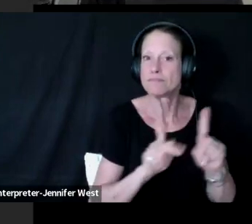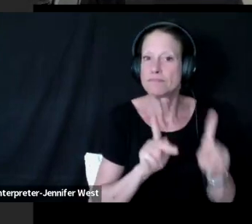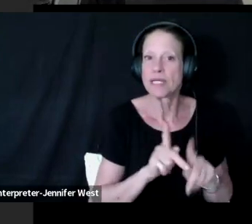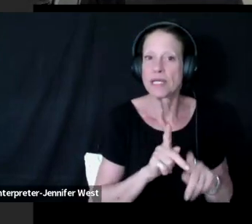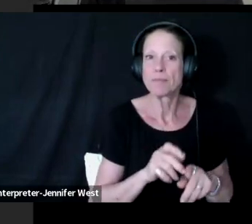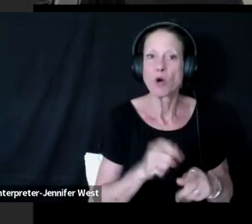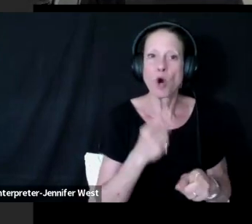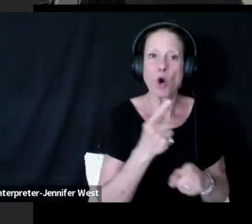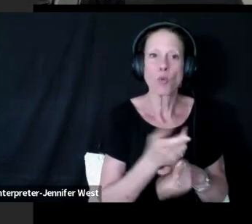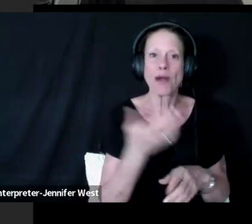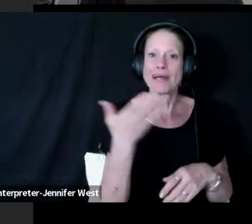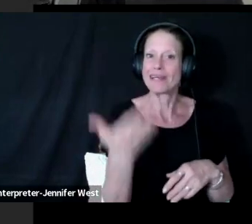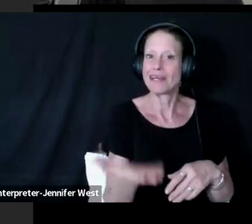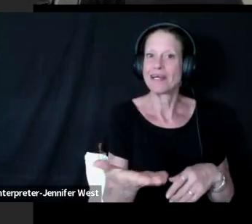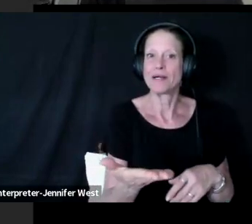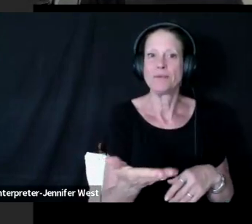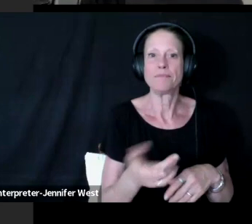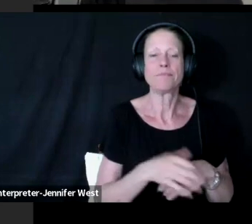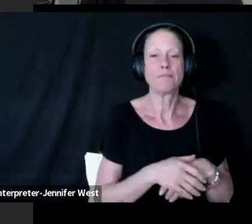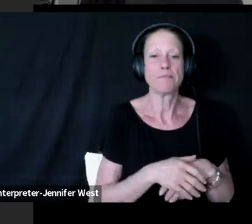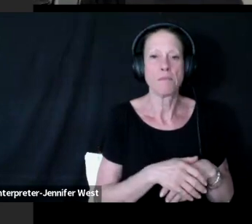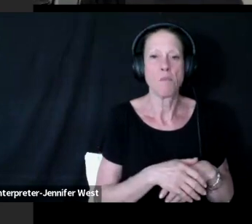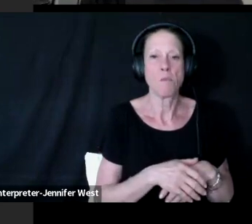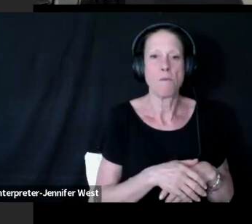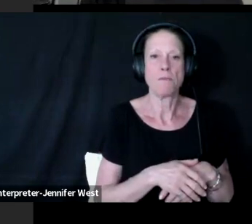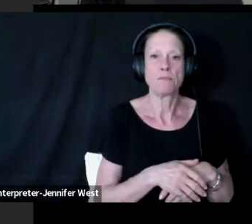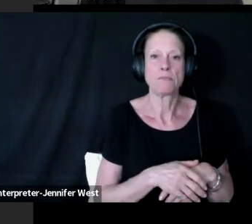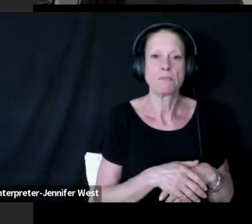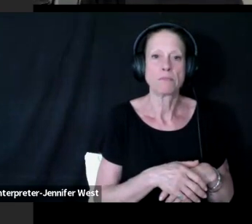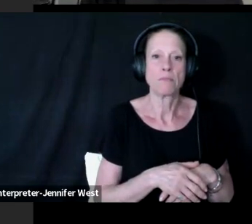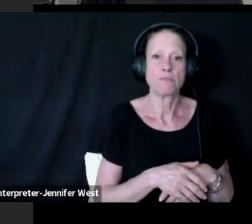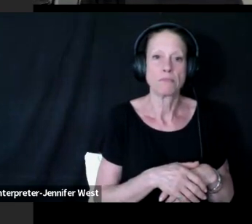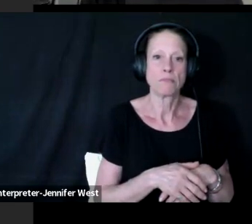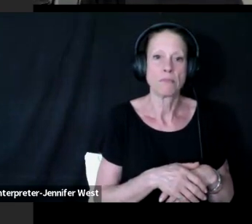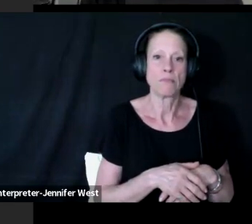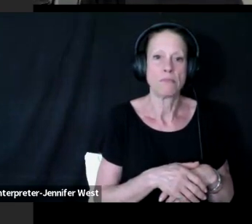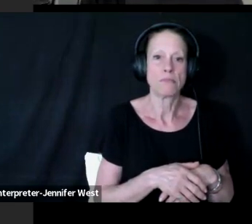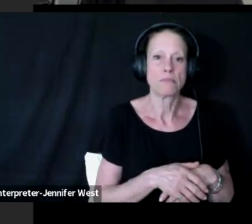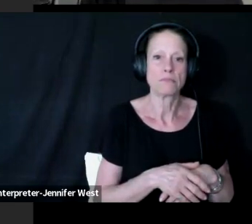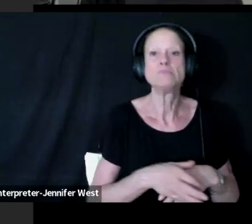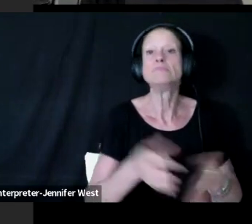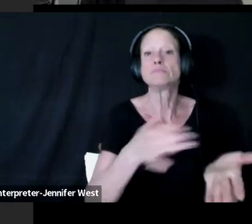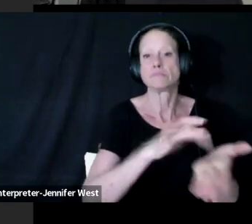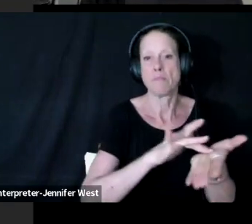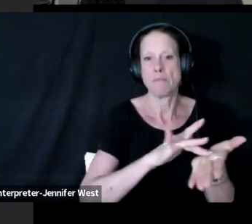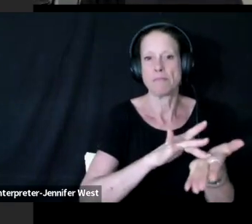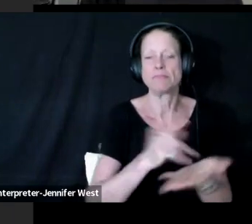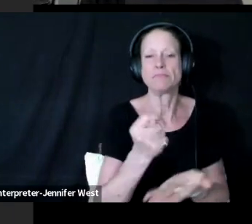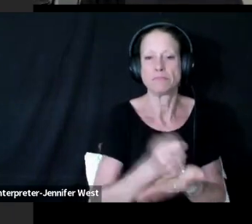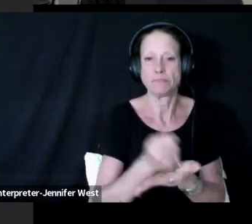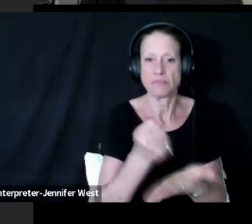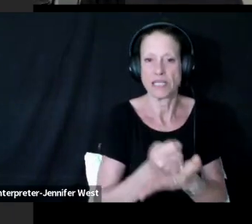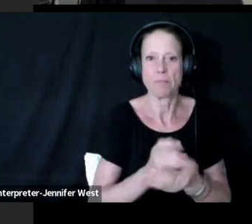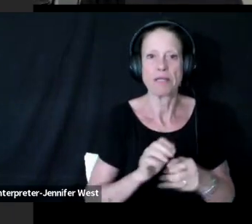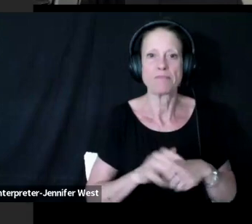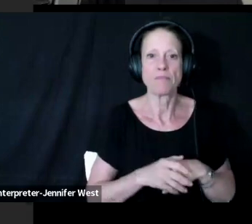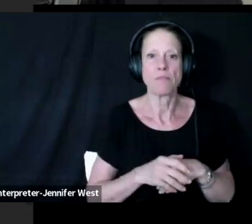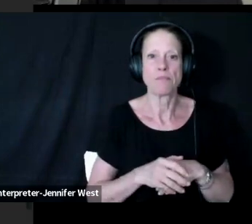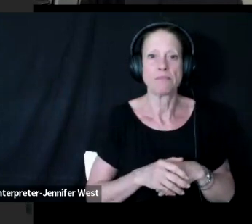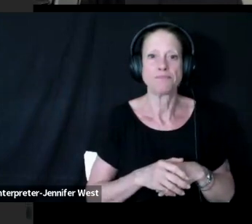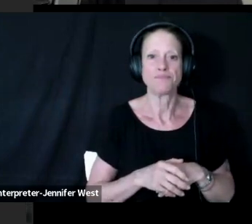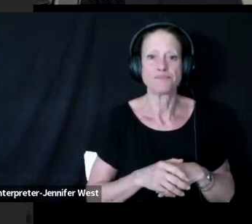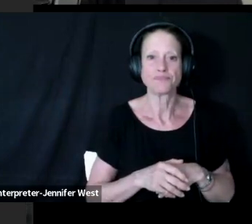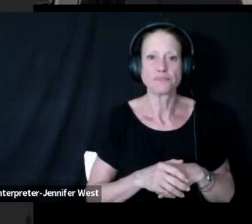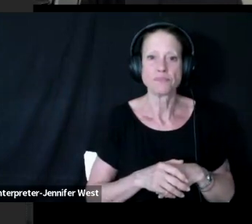there. Next one would be medical and therapy. So